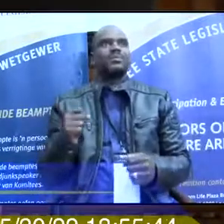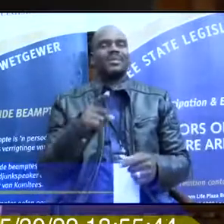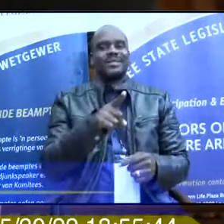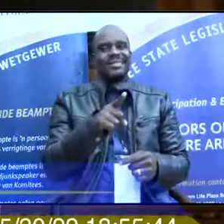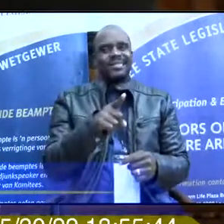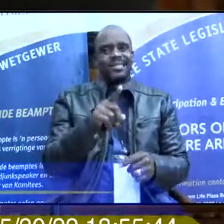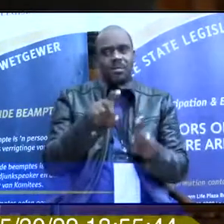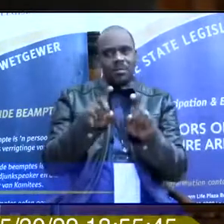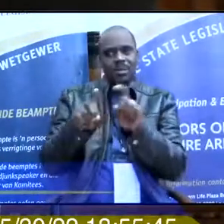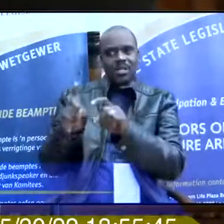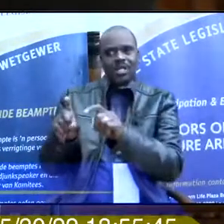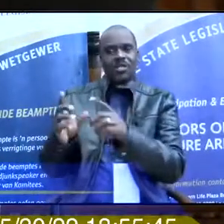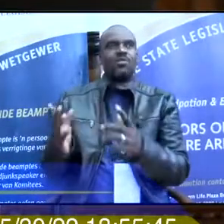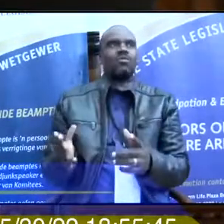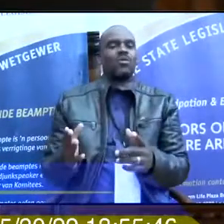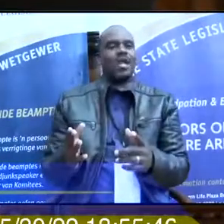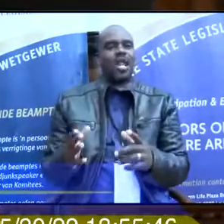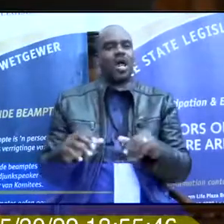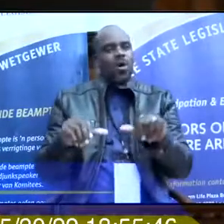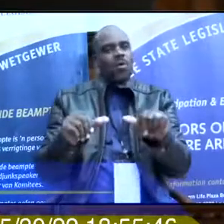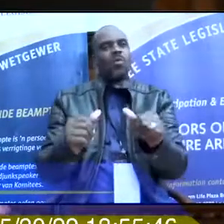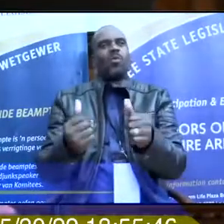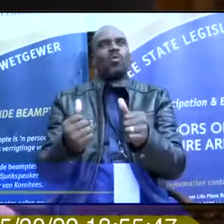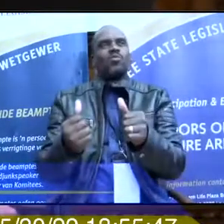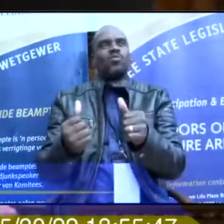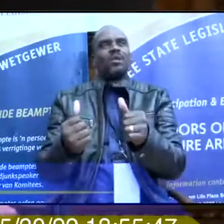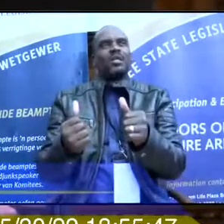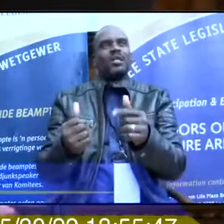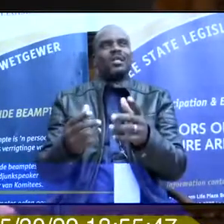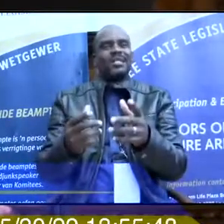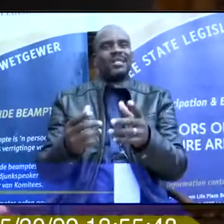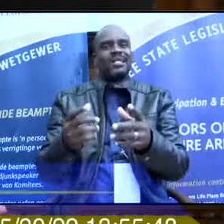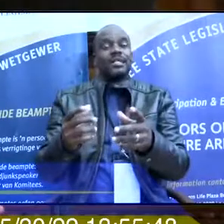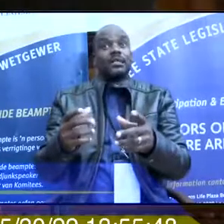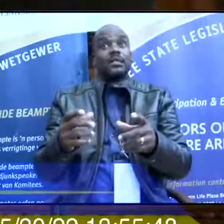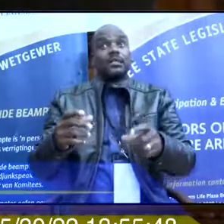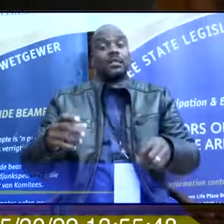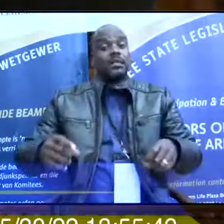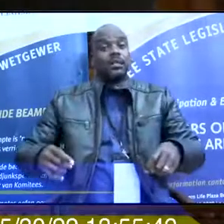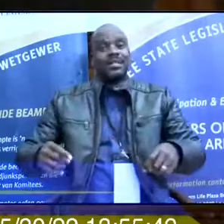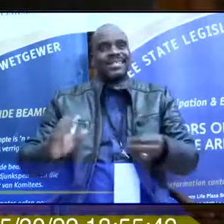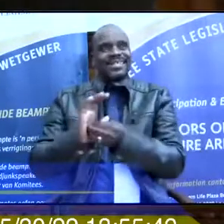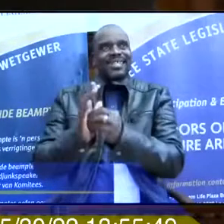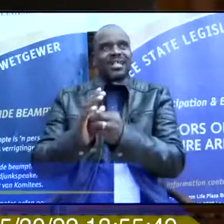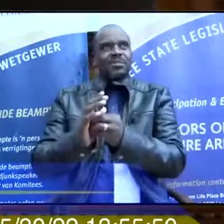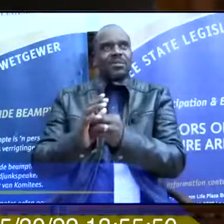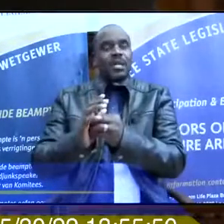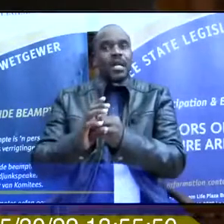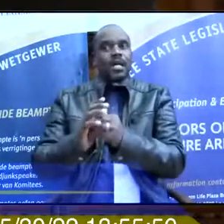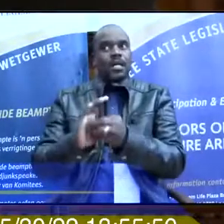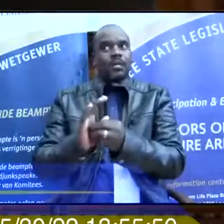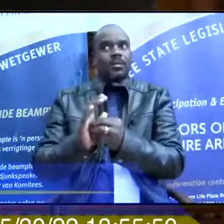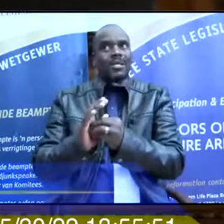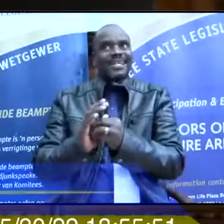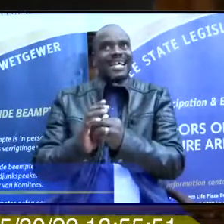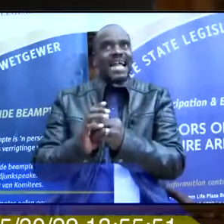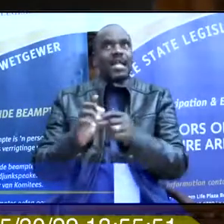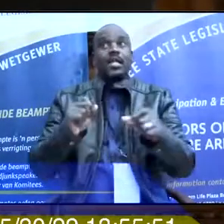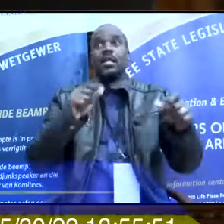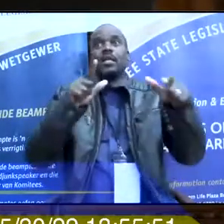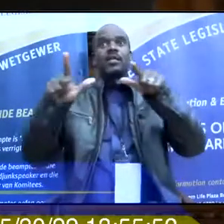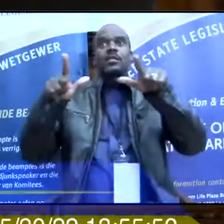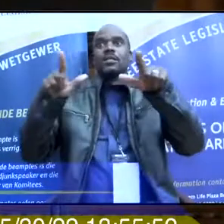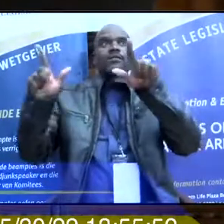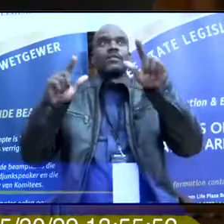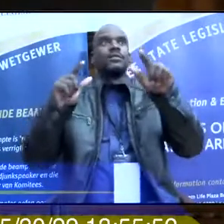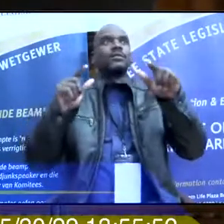well uh criminal activities that are coming from the criminal justice